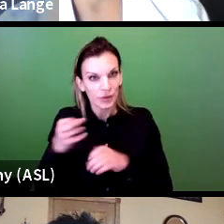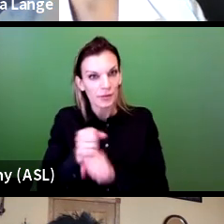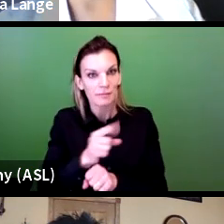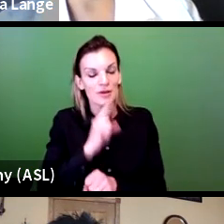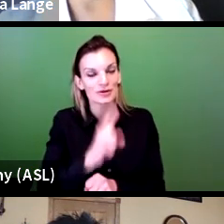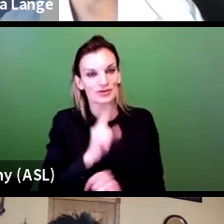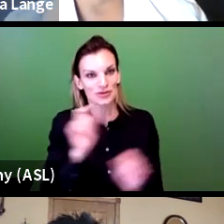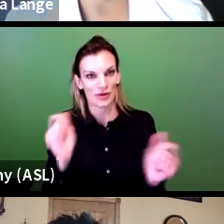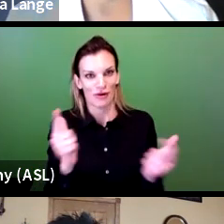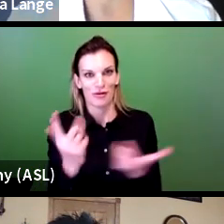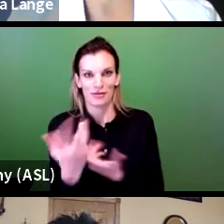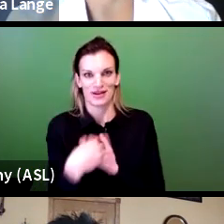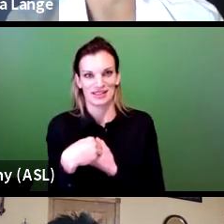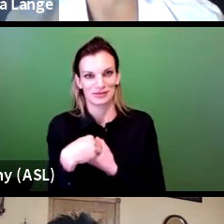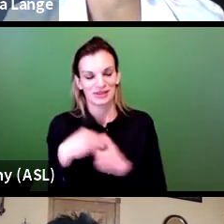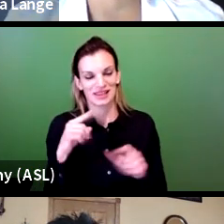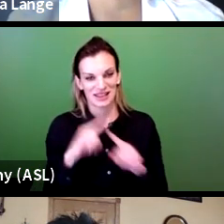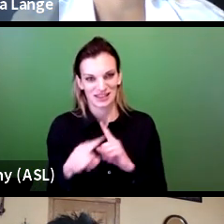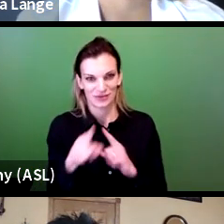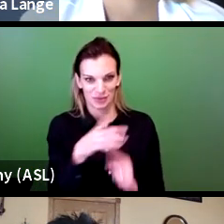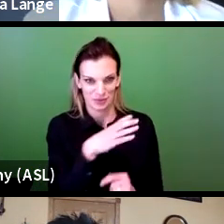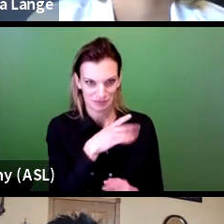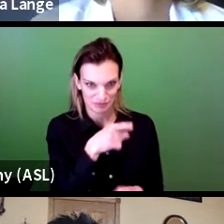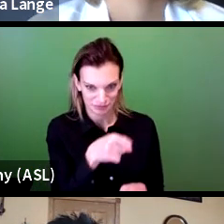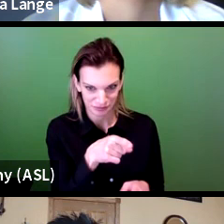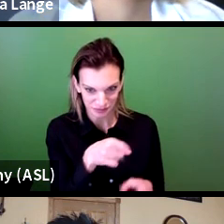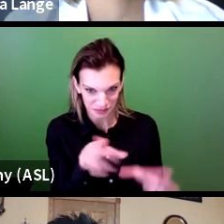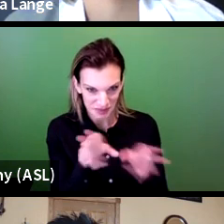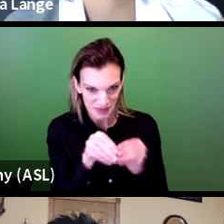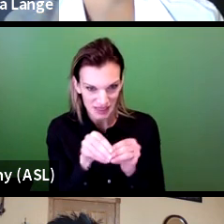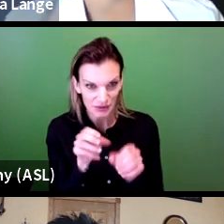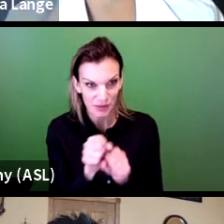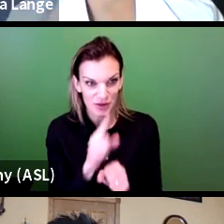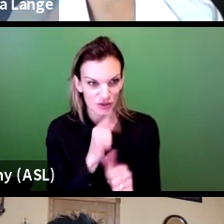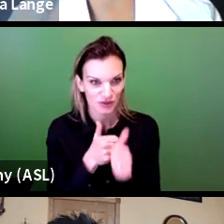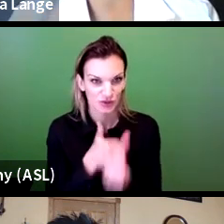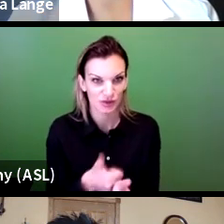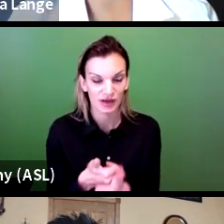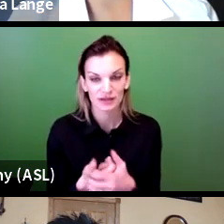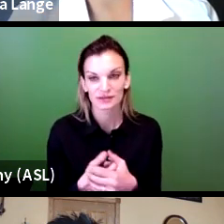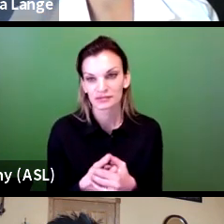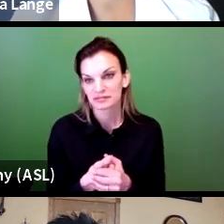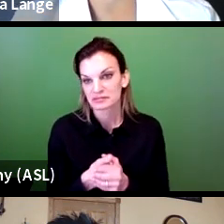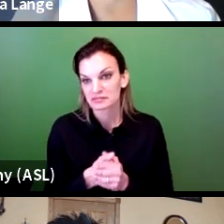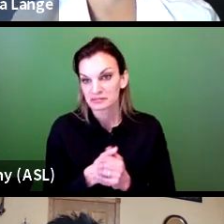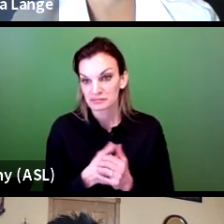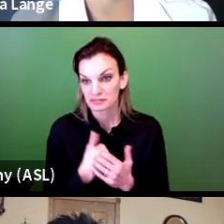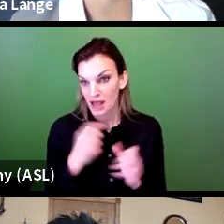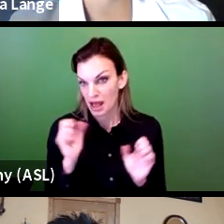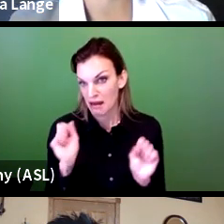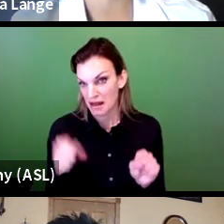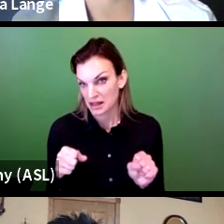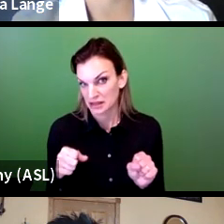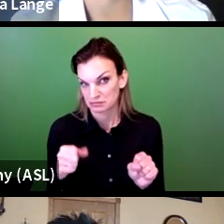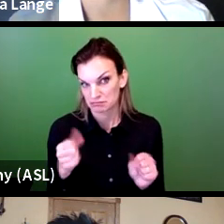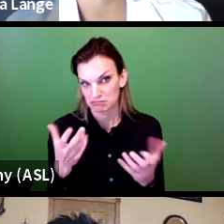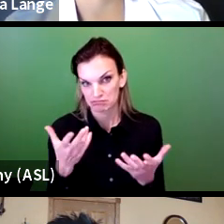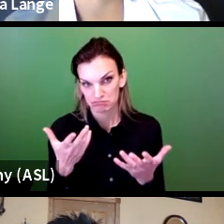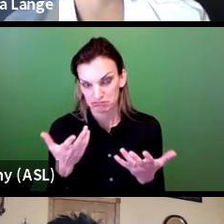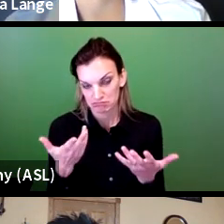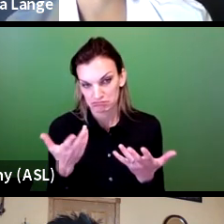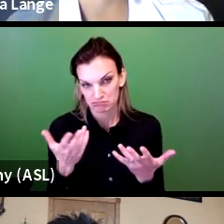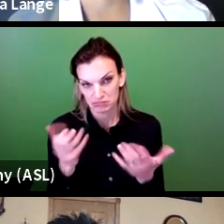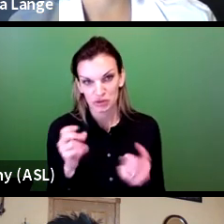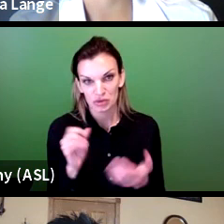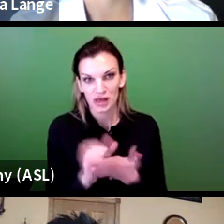in Sure. the different committees. So we need to track that somehow. And I'll be able, I can put something together and we